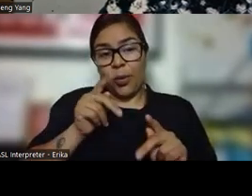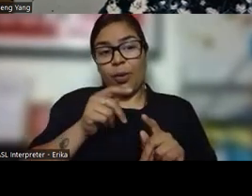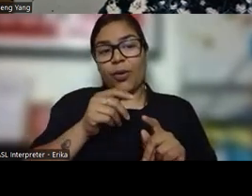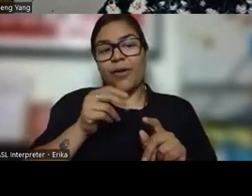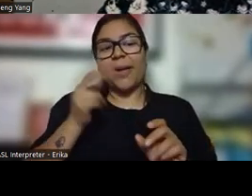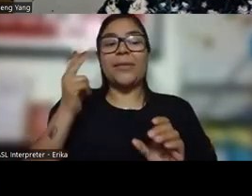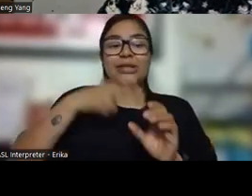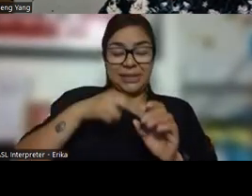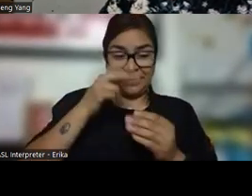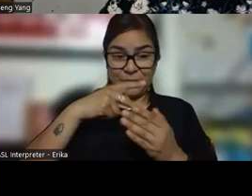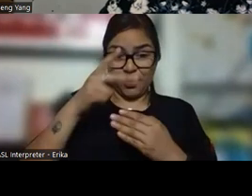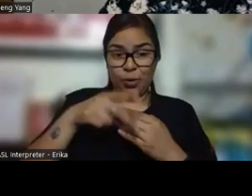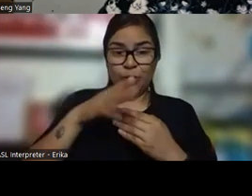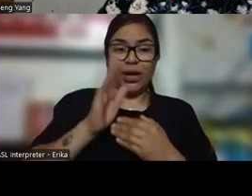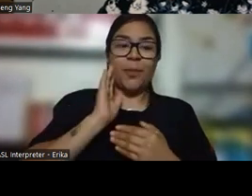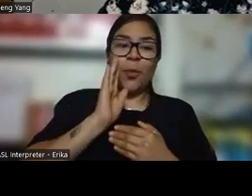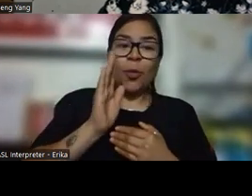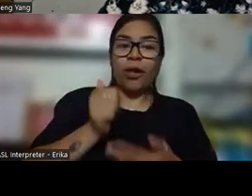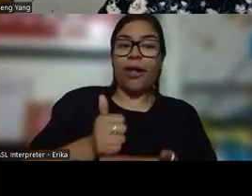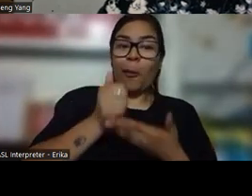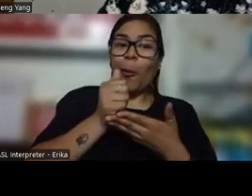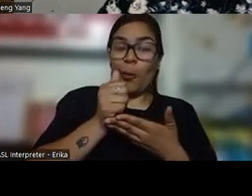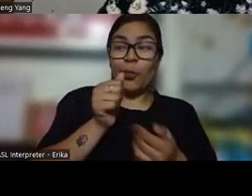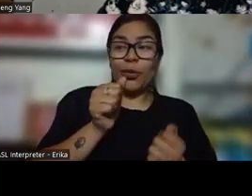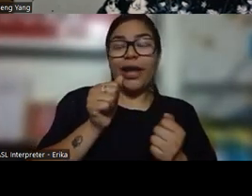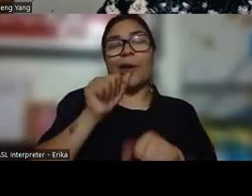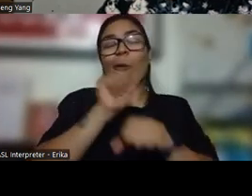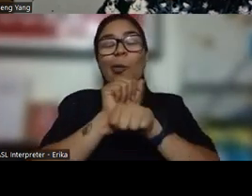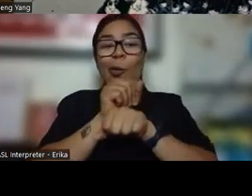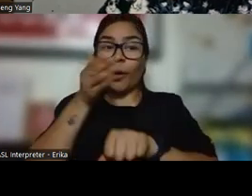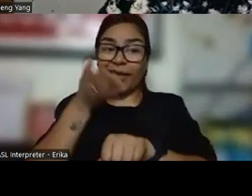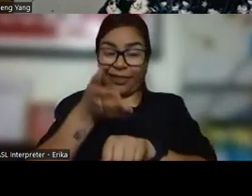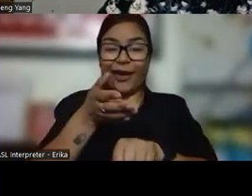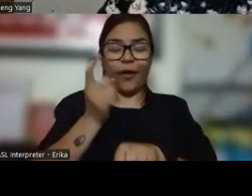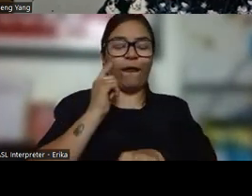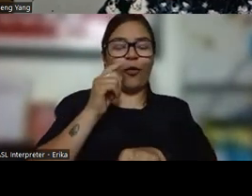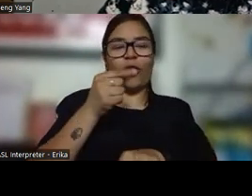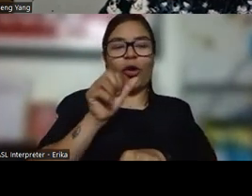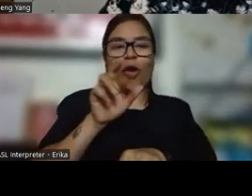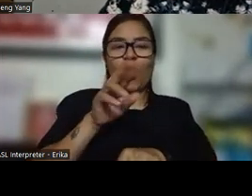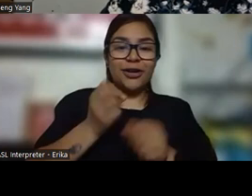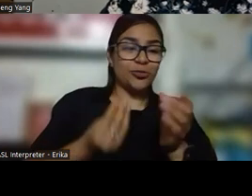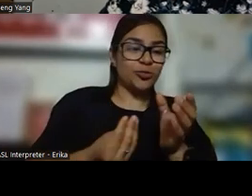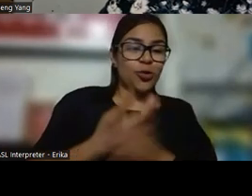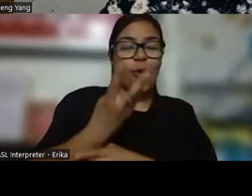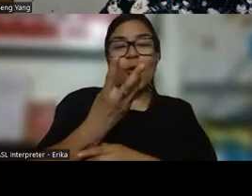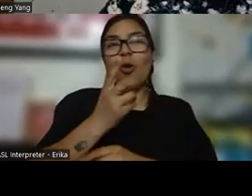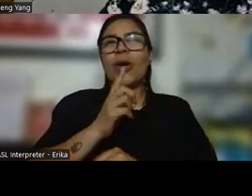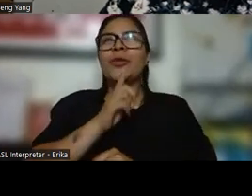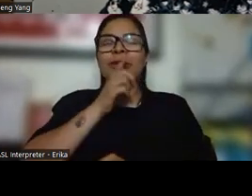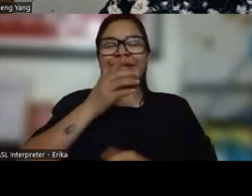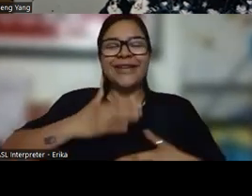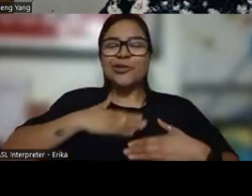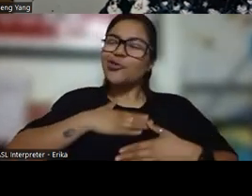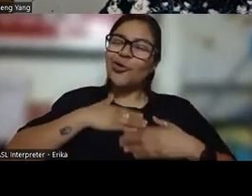garden, when you see here, we have the elder coming to work on the field. They're pretty happy, even though right